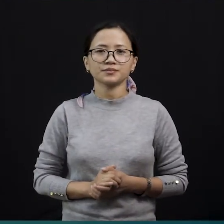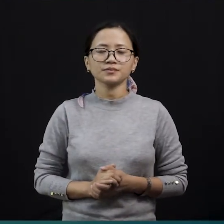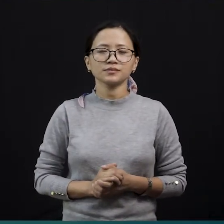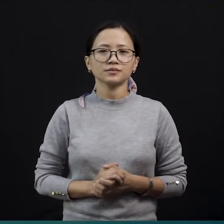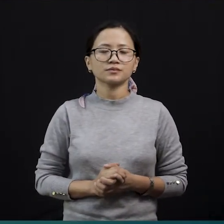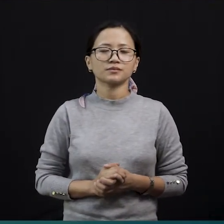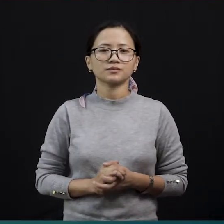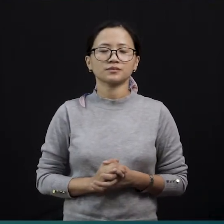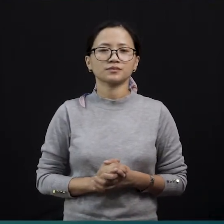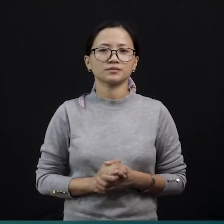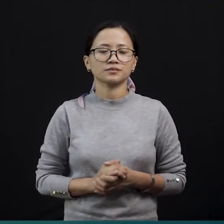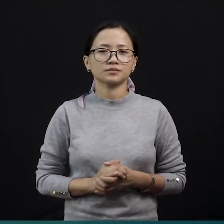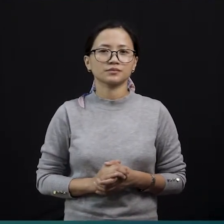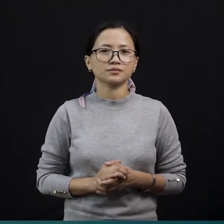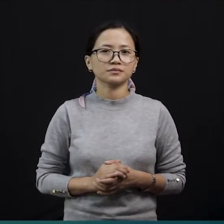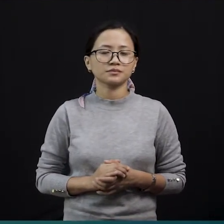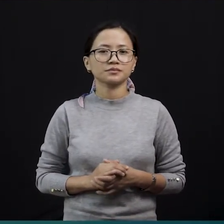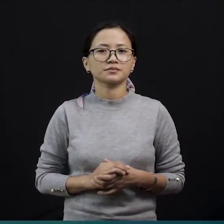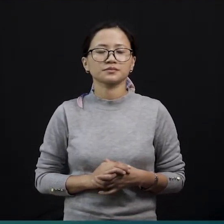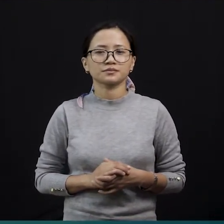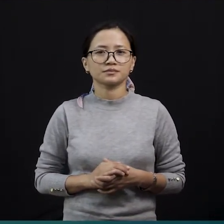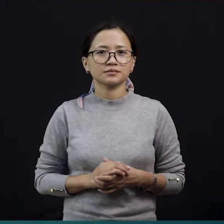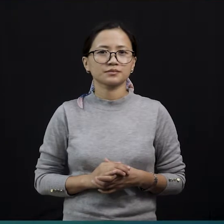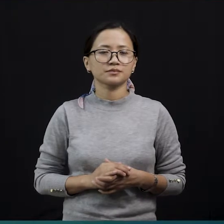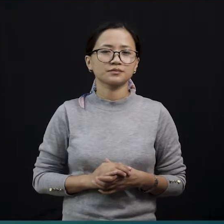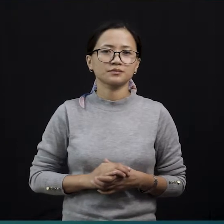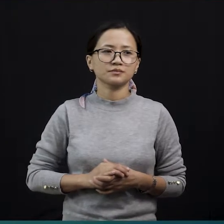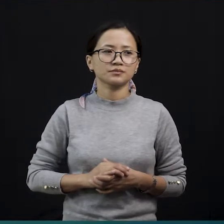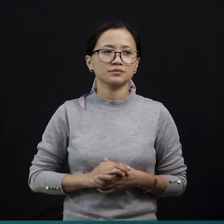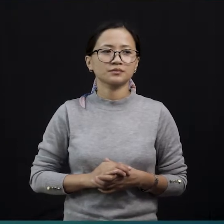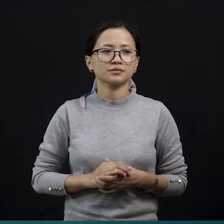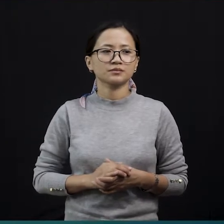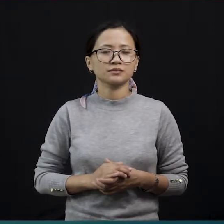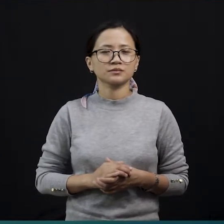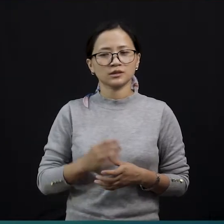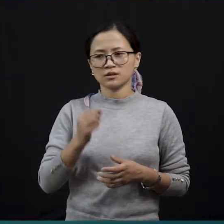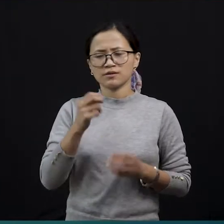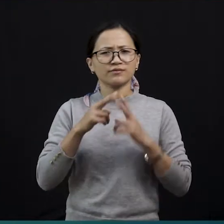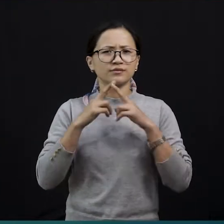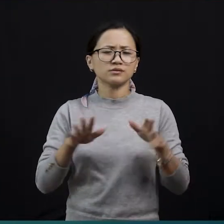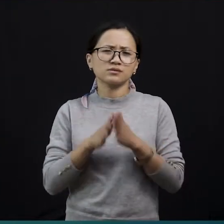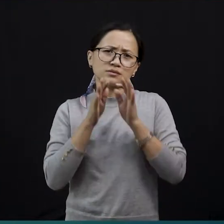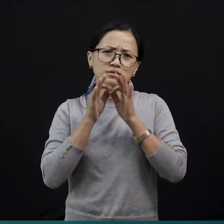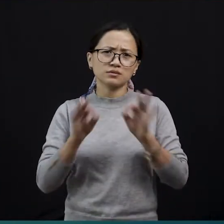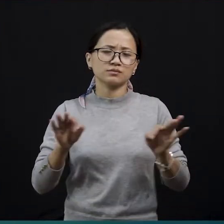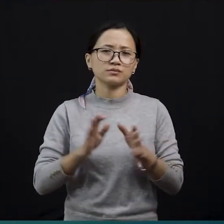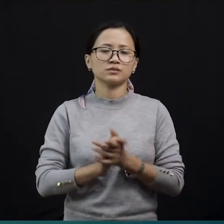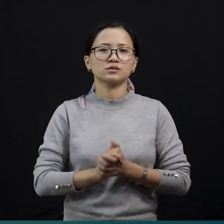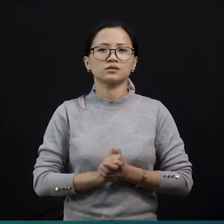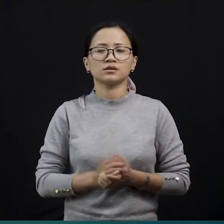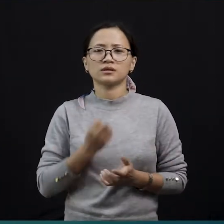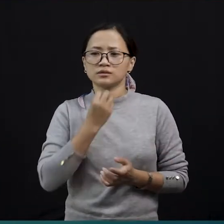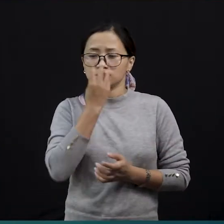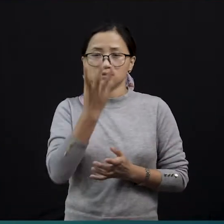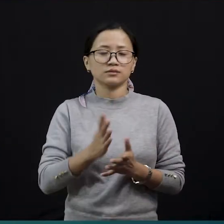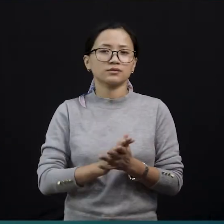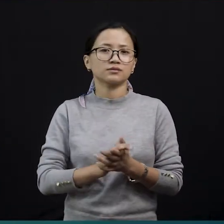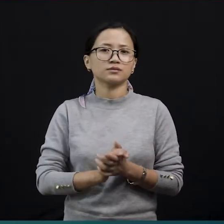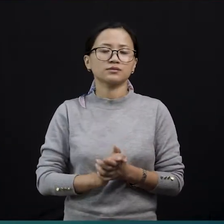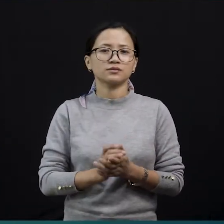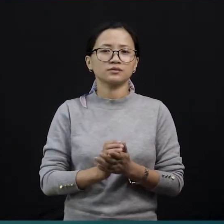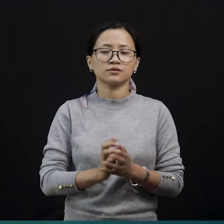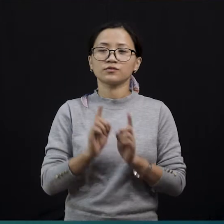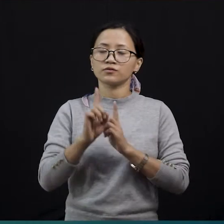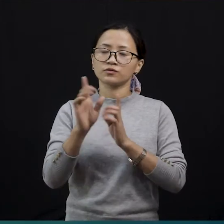get 190 minutes, right? Okay, it is just very simple and easy if you